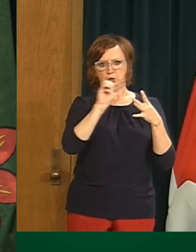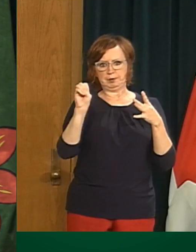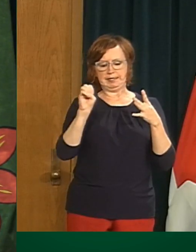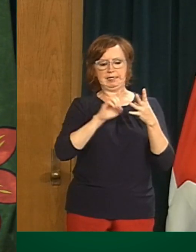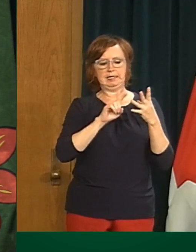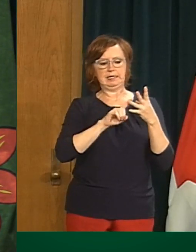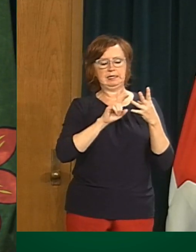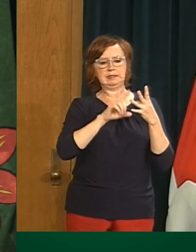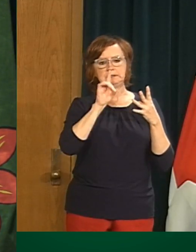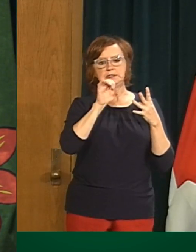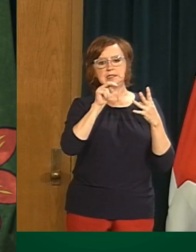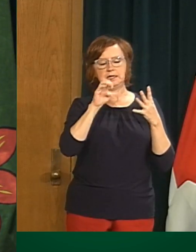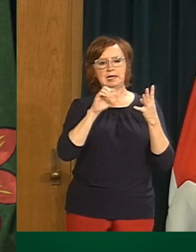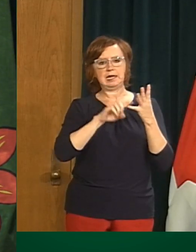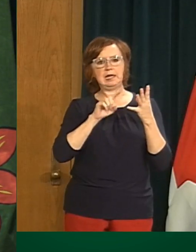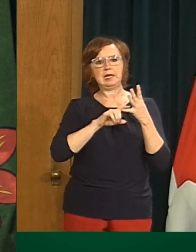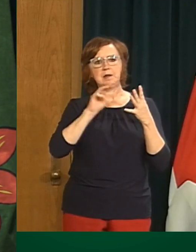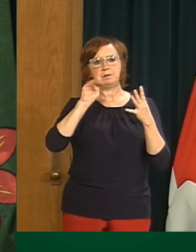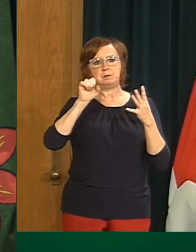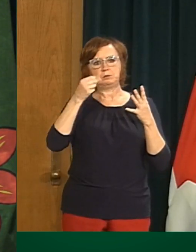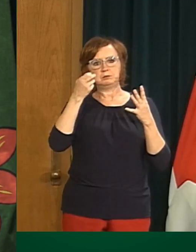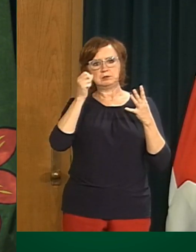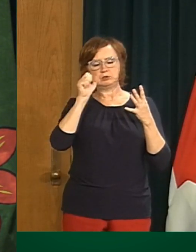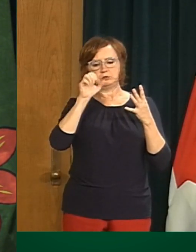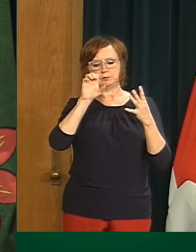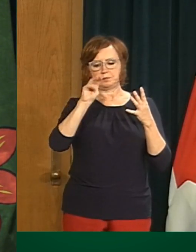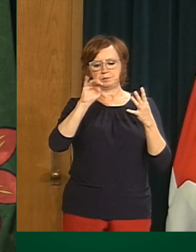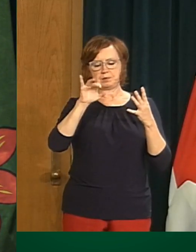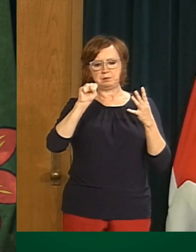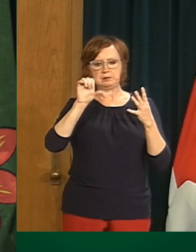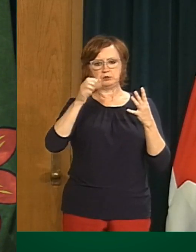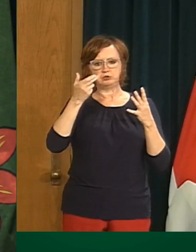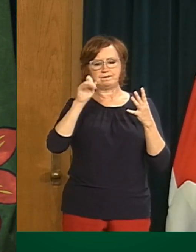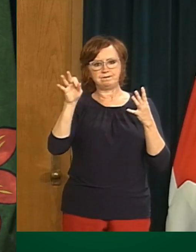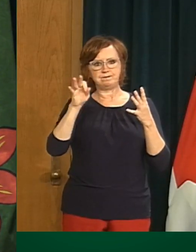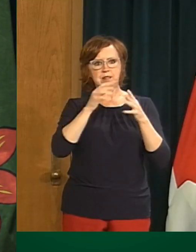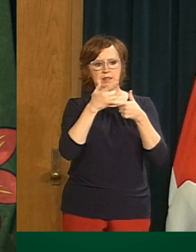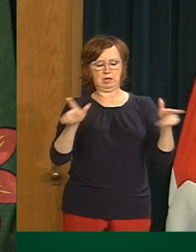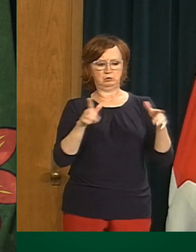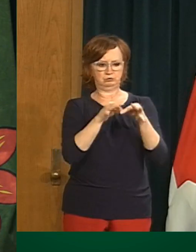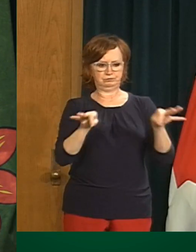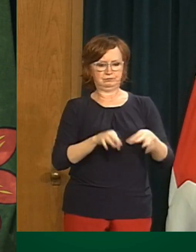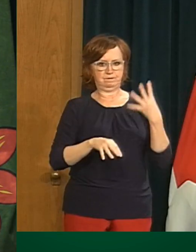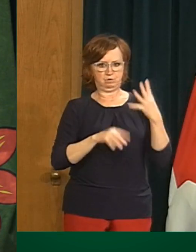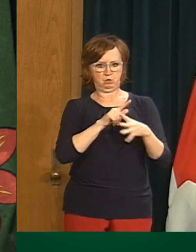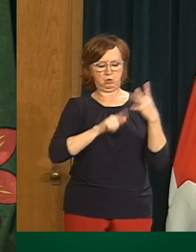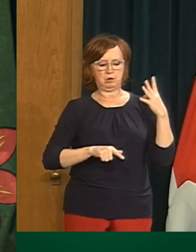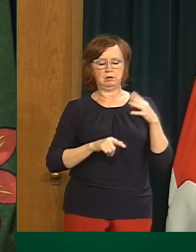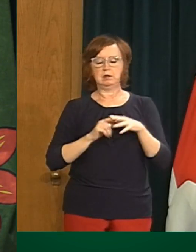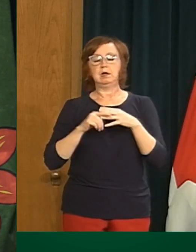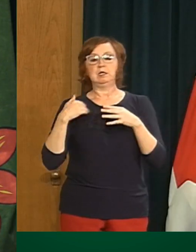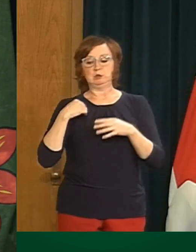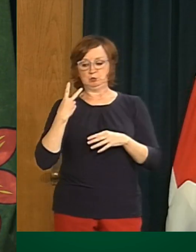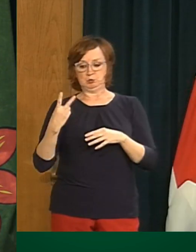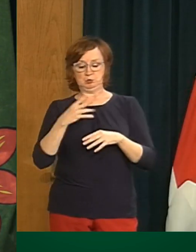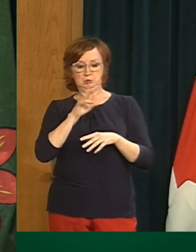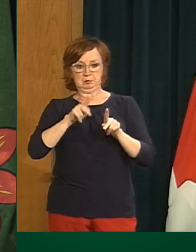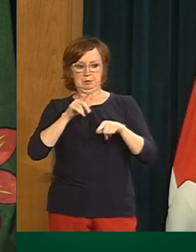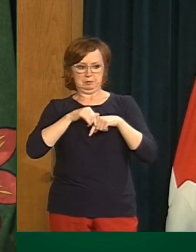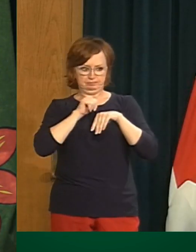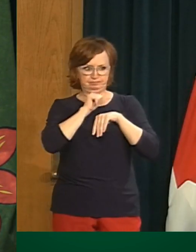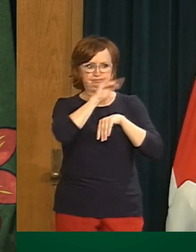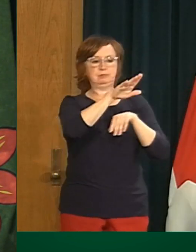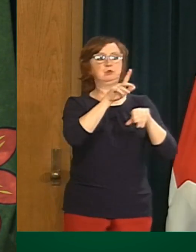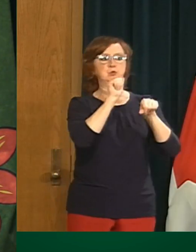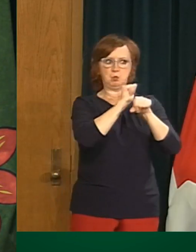services officers from the Saskatchewan Public Agency have been deployed to the community of La Loche, and the Public Safety Agency is